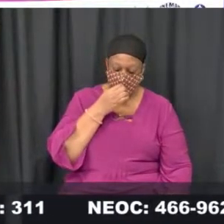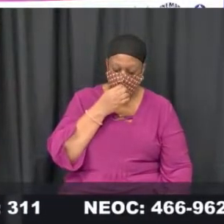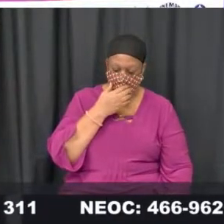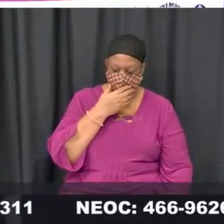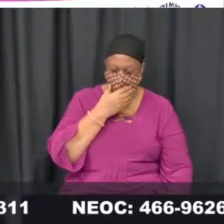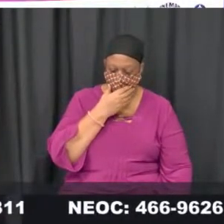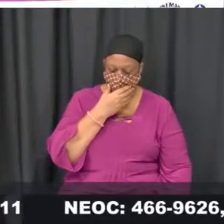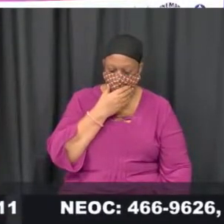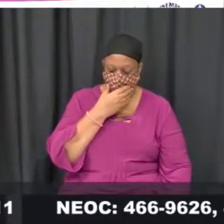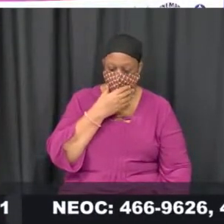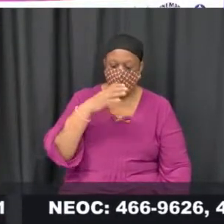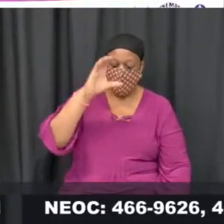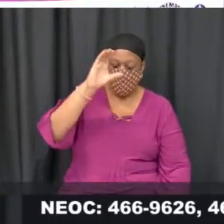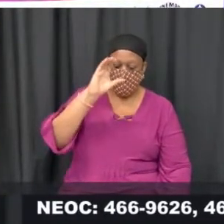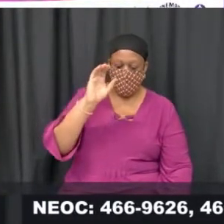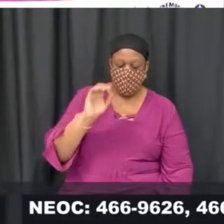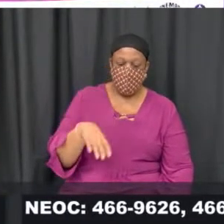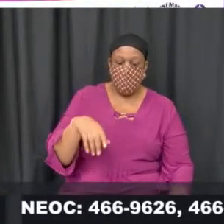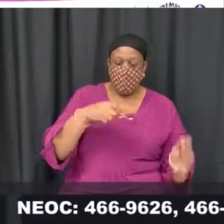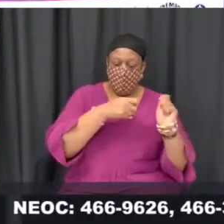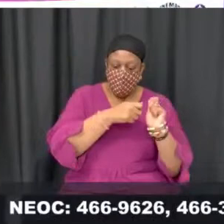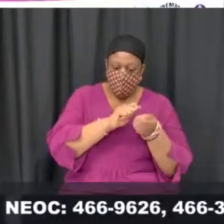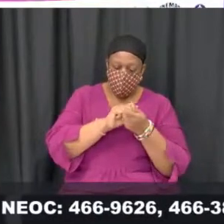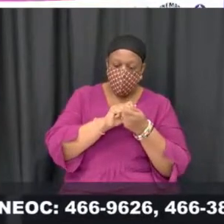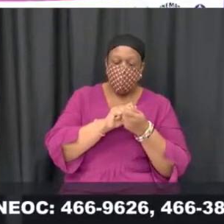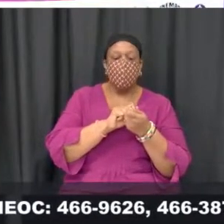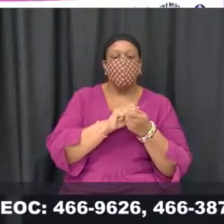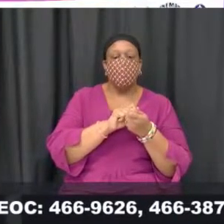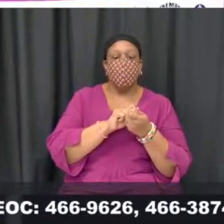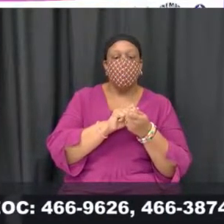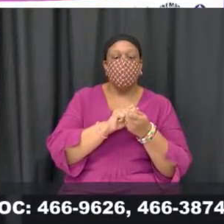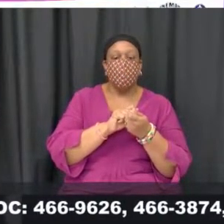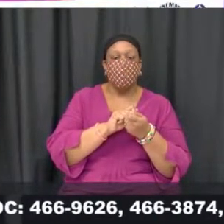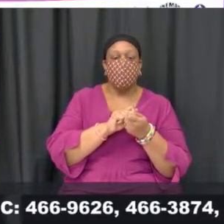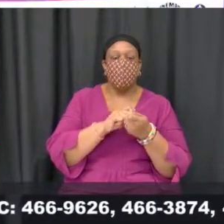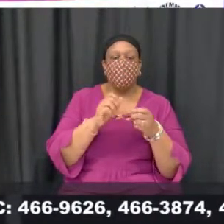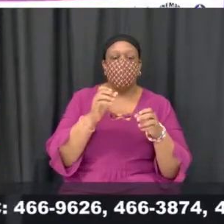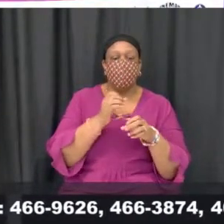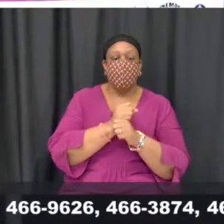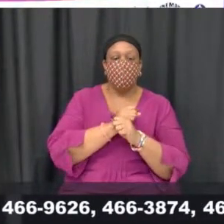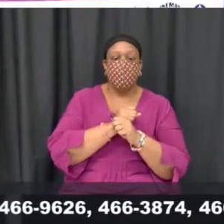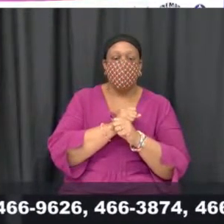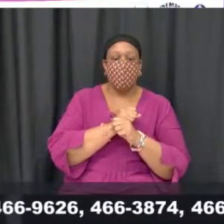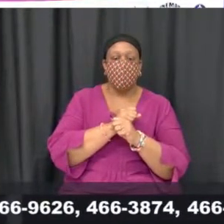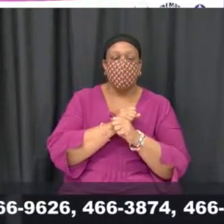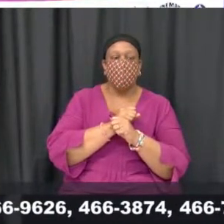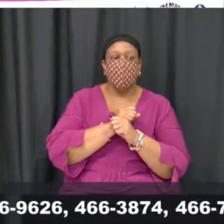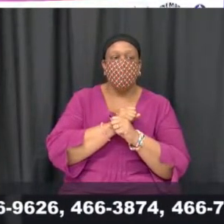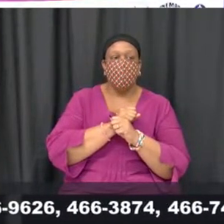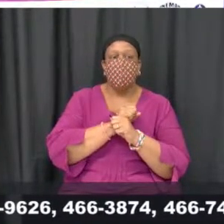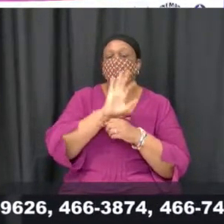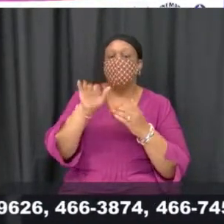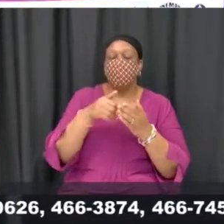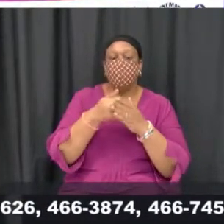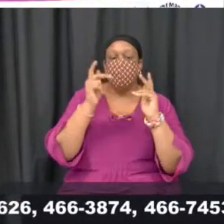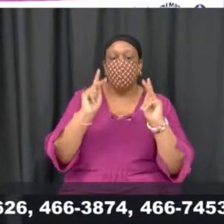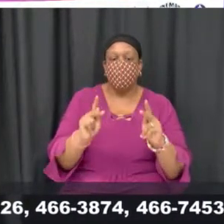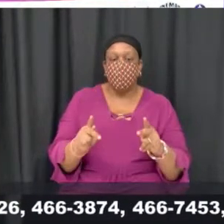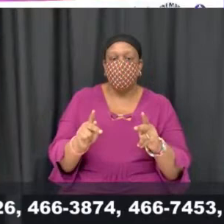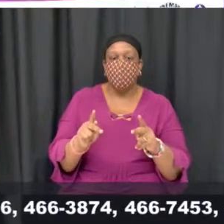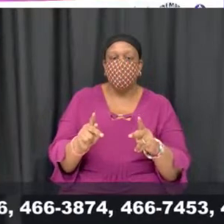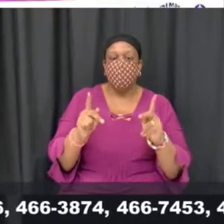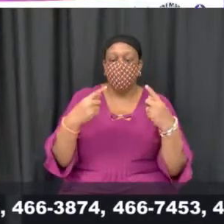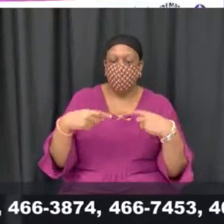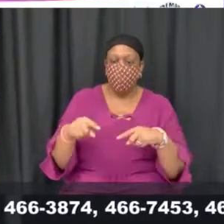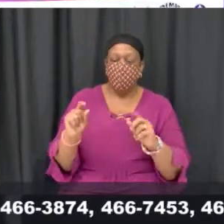taxpayers' dollars, and citizens who are both vaccinated and unvaccinated contribute. Why